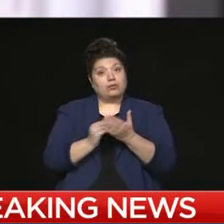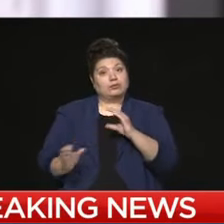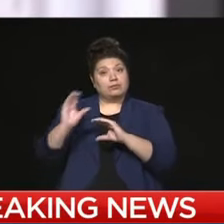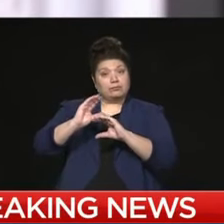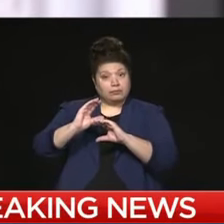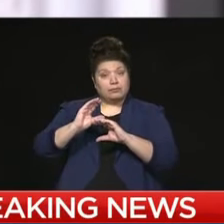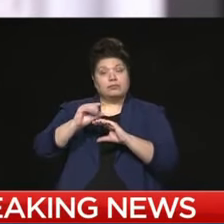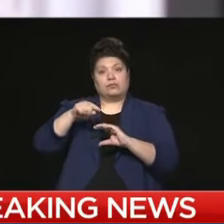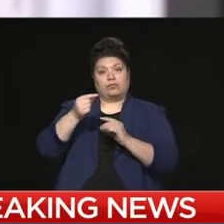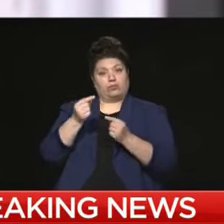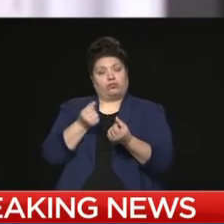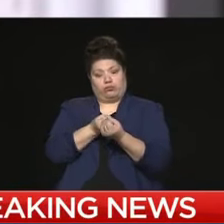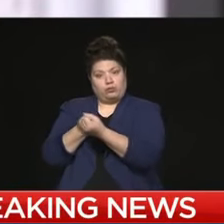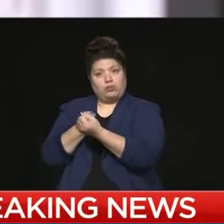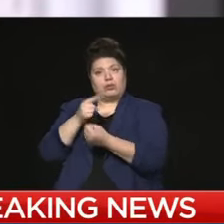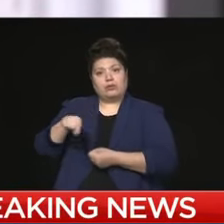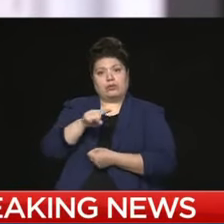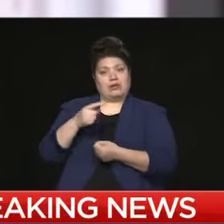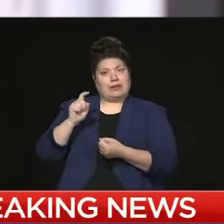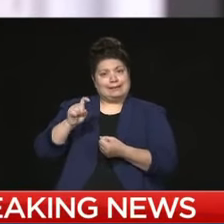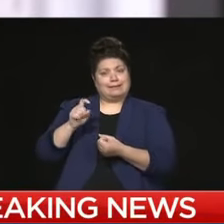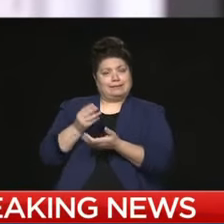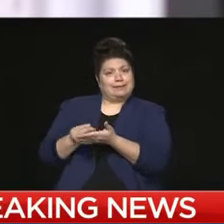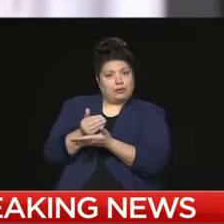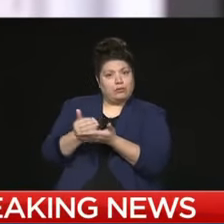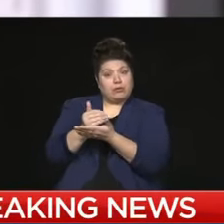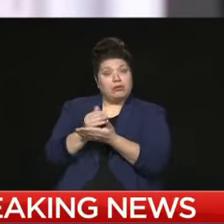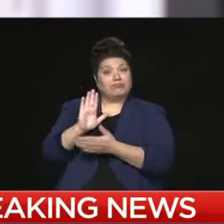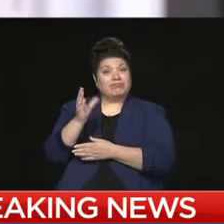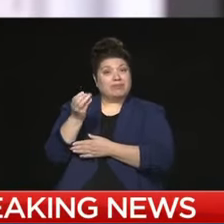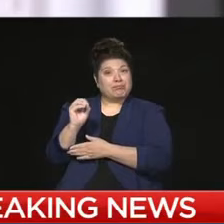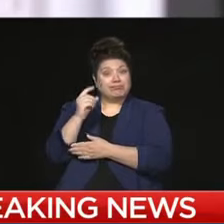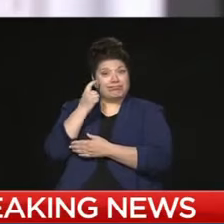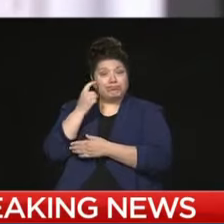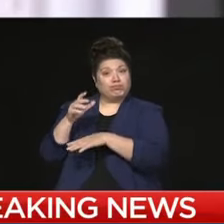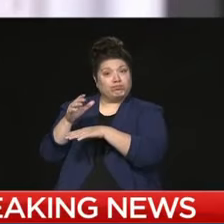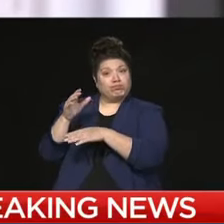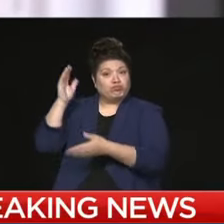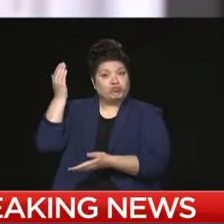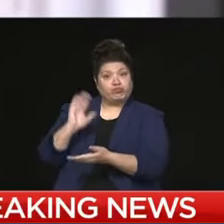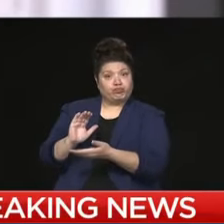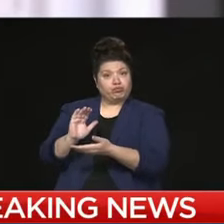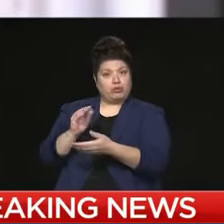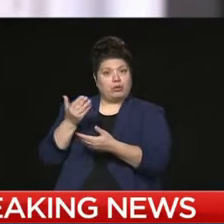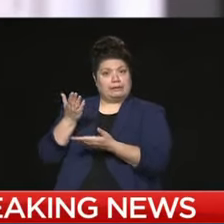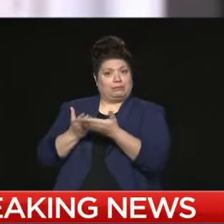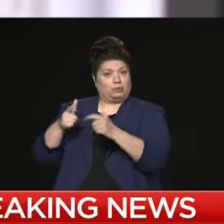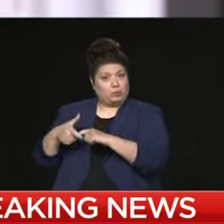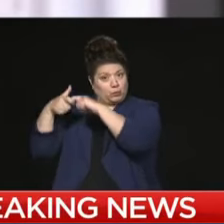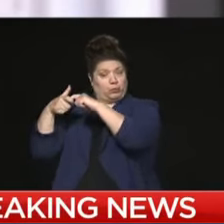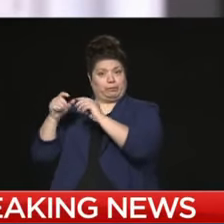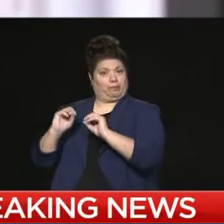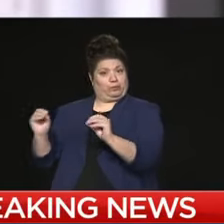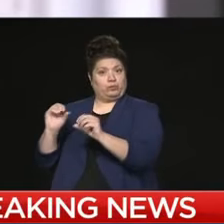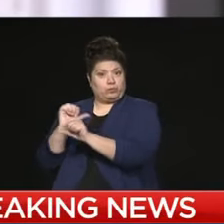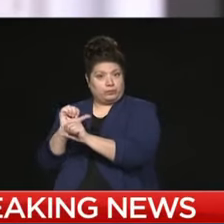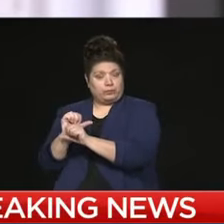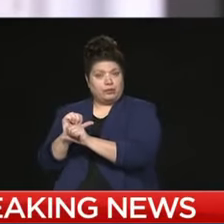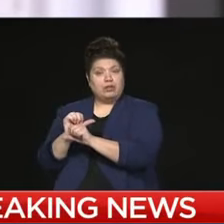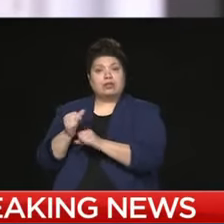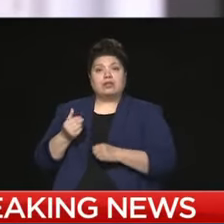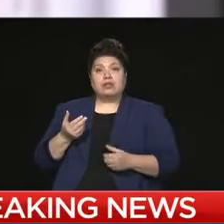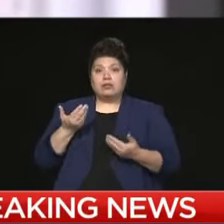wages, although the company for which they work had to slow down or stop its activities. With the Canada